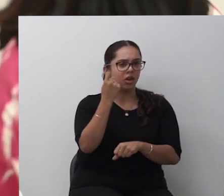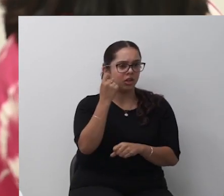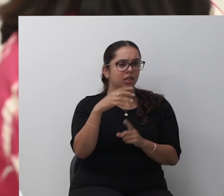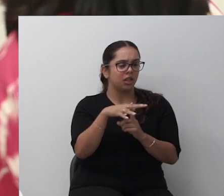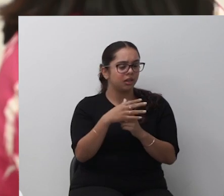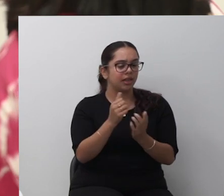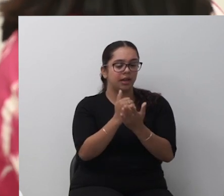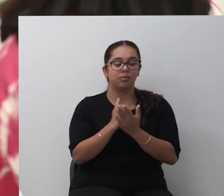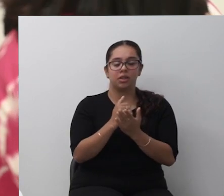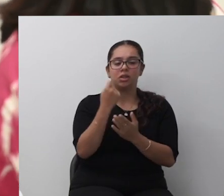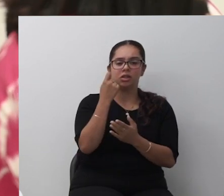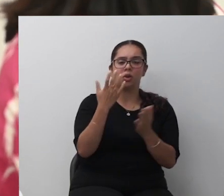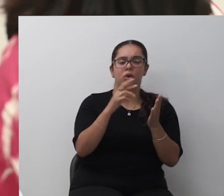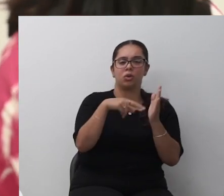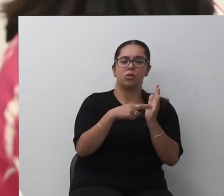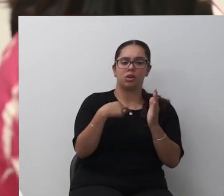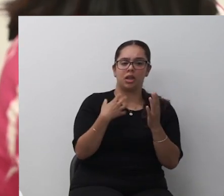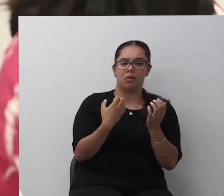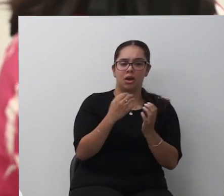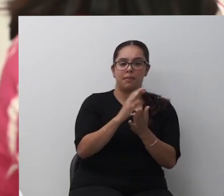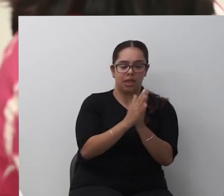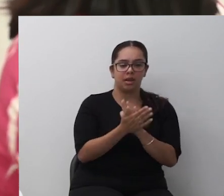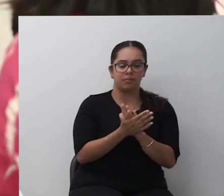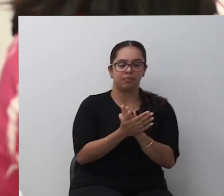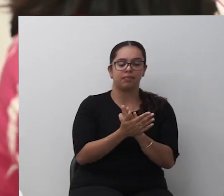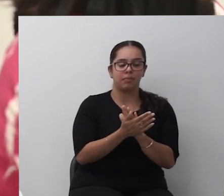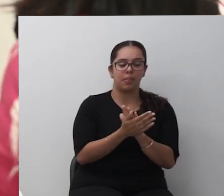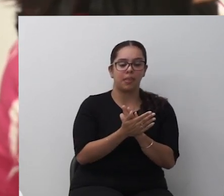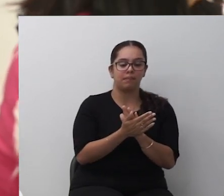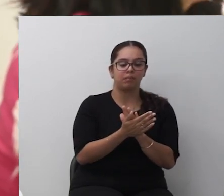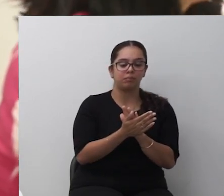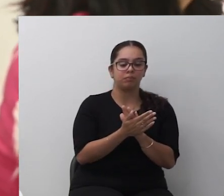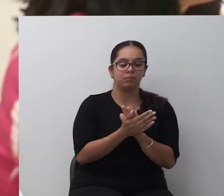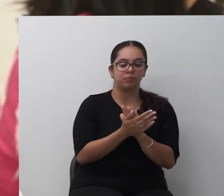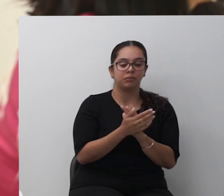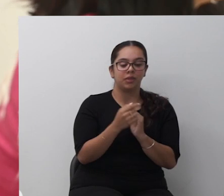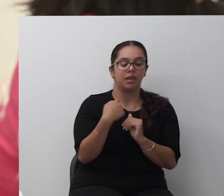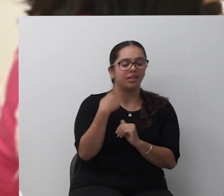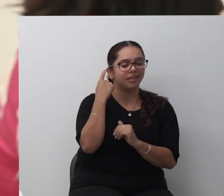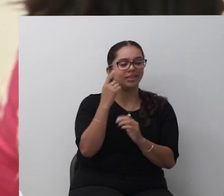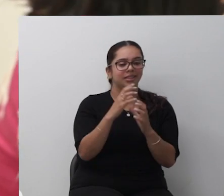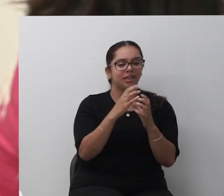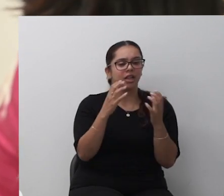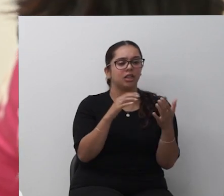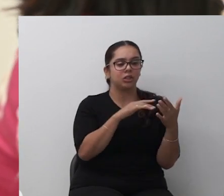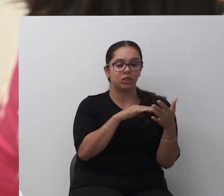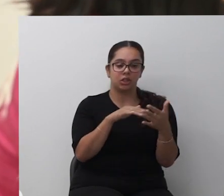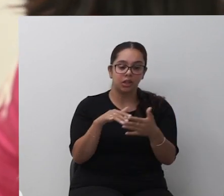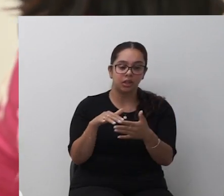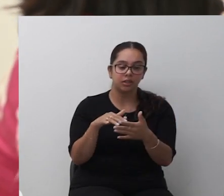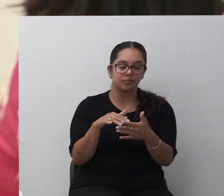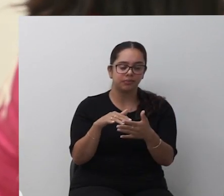me understand what role I want to play. And I think it's a lot of studying